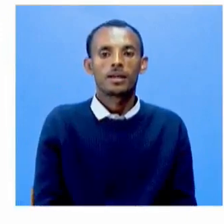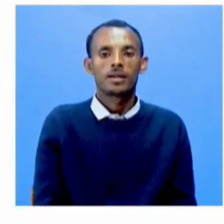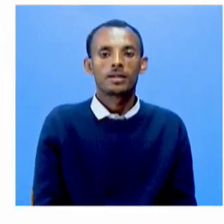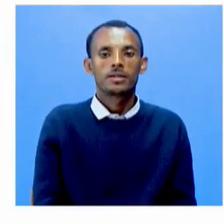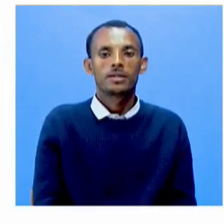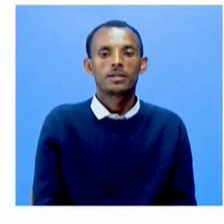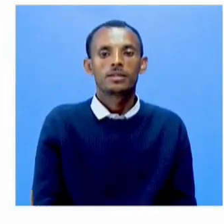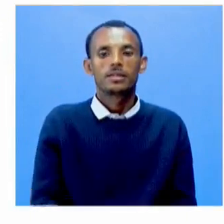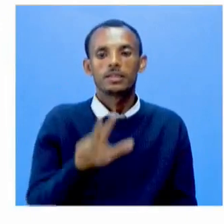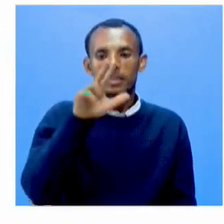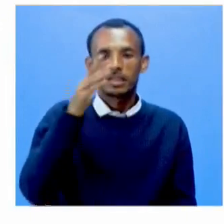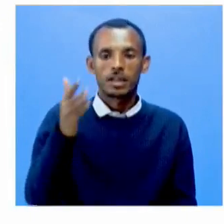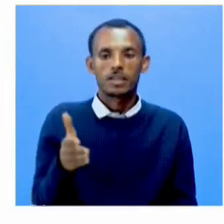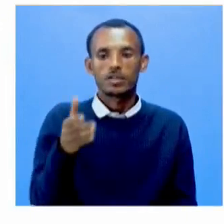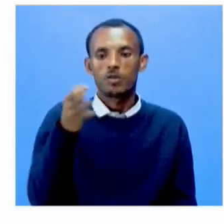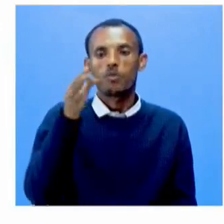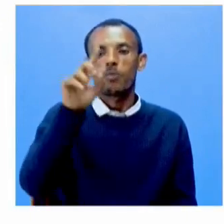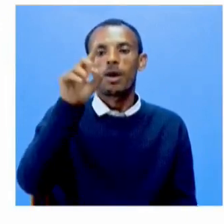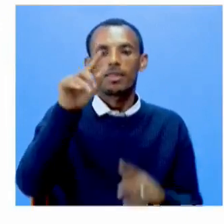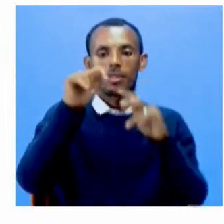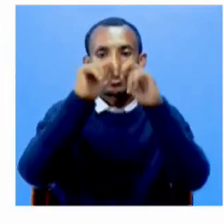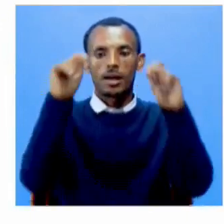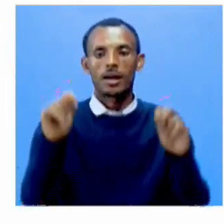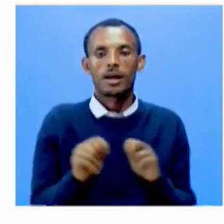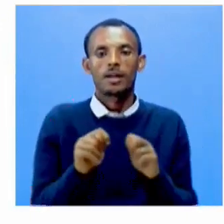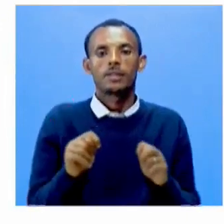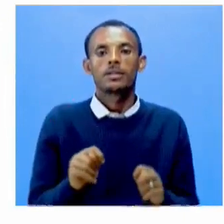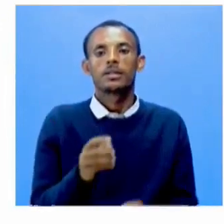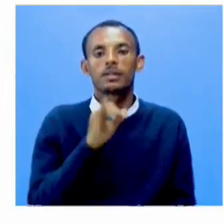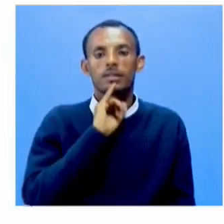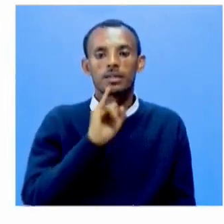if the 3 sides of one triangle is